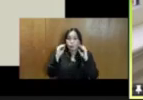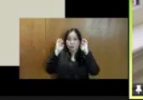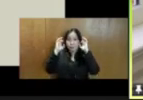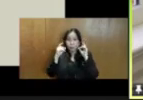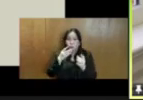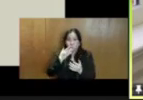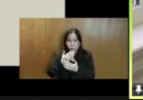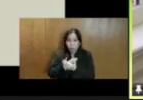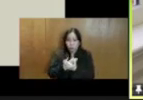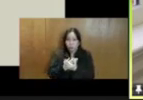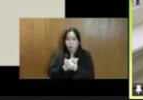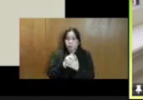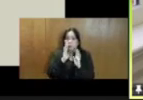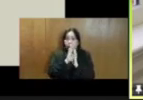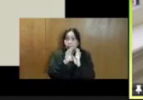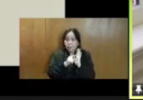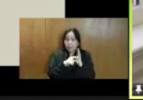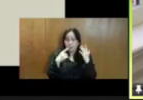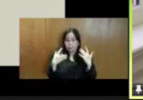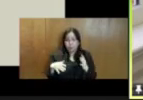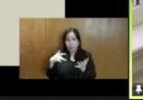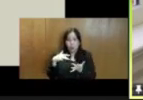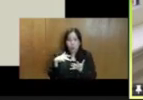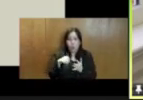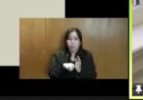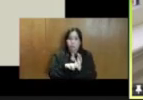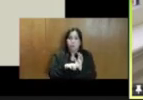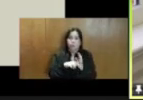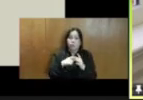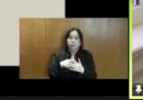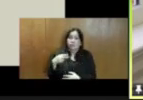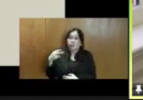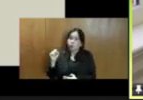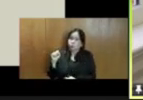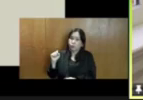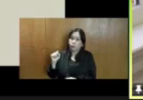make this transition. So workers with a high school degree